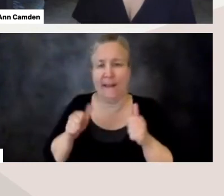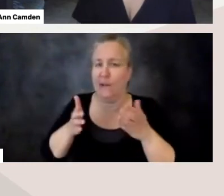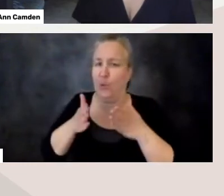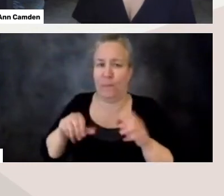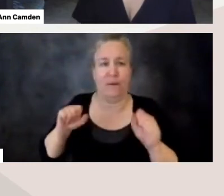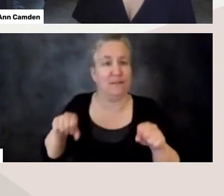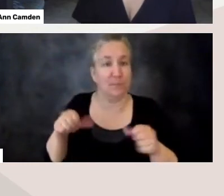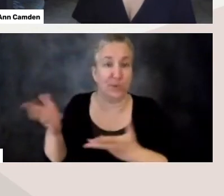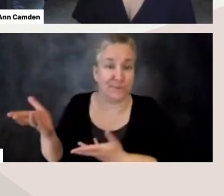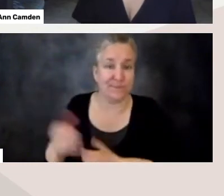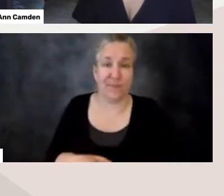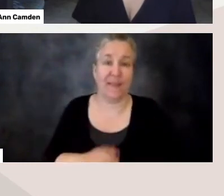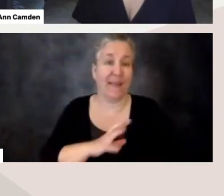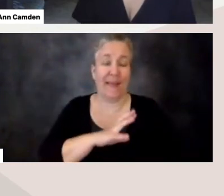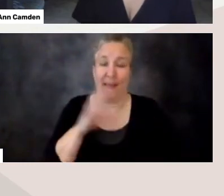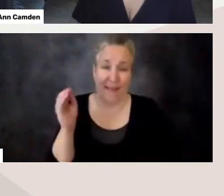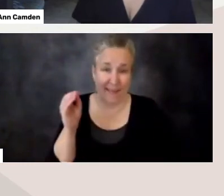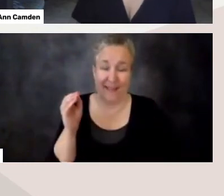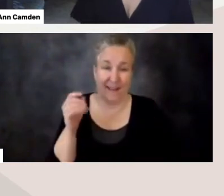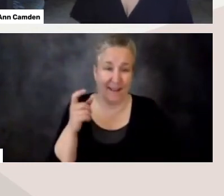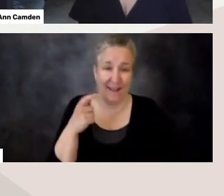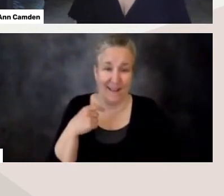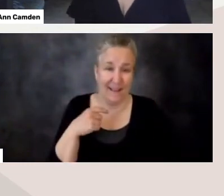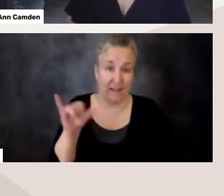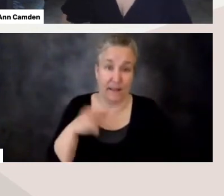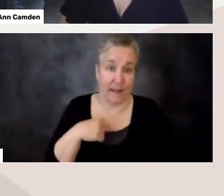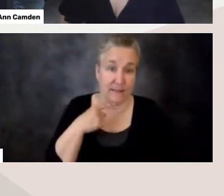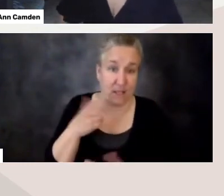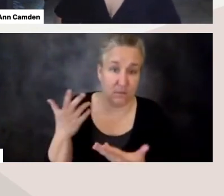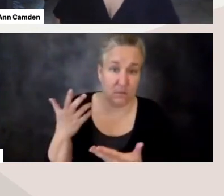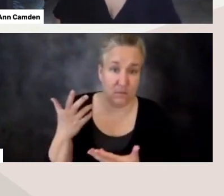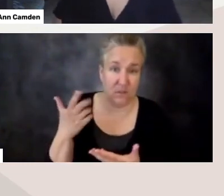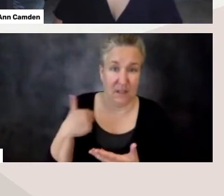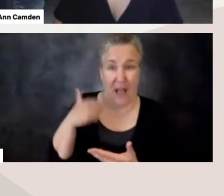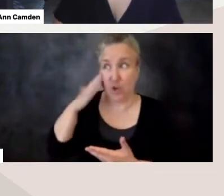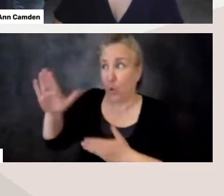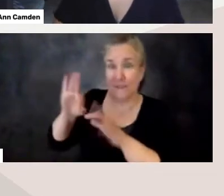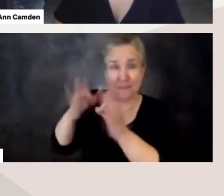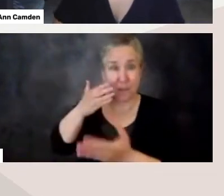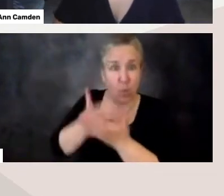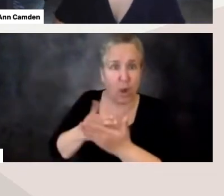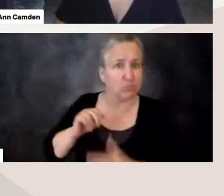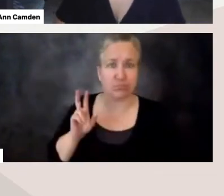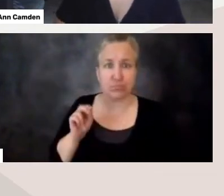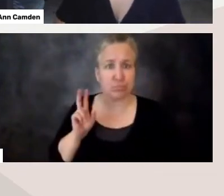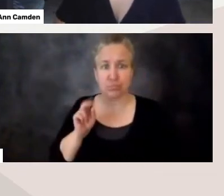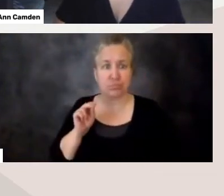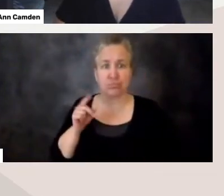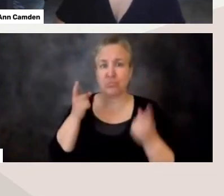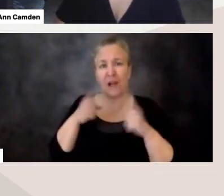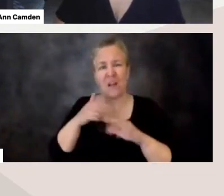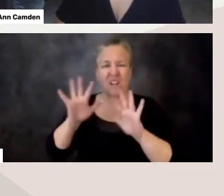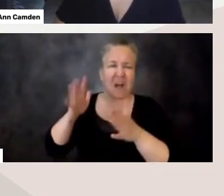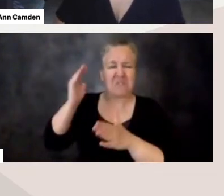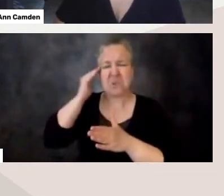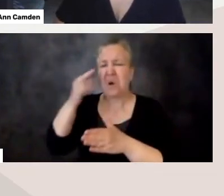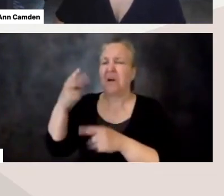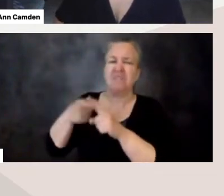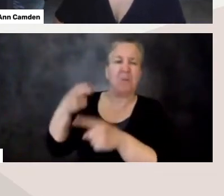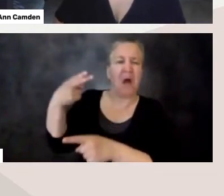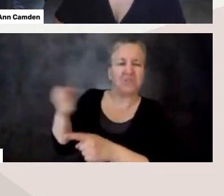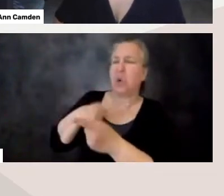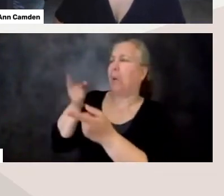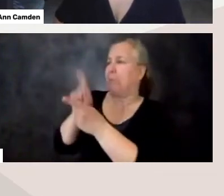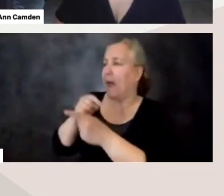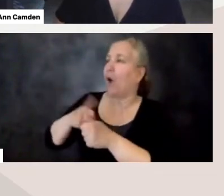they can. And like I said, I didn't know his family all that well. I just kind of knew him through high school, and yeah,